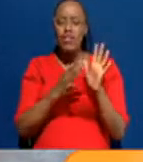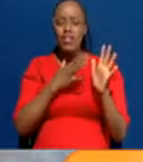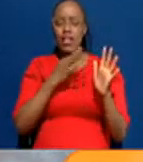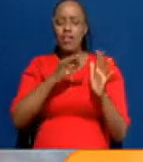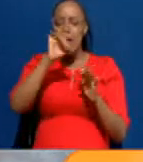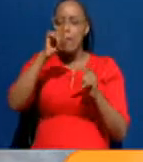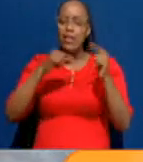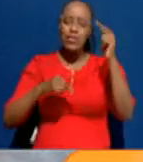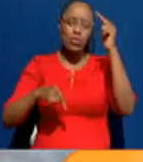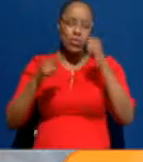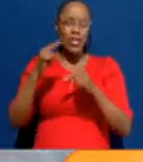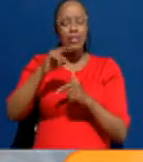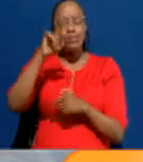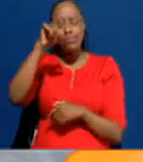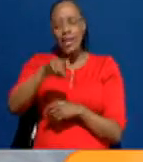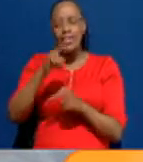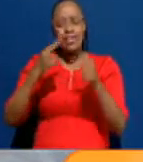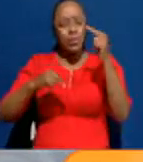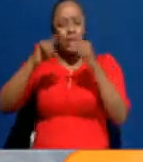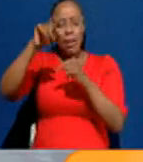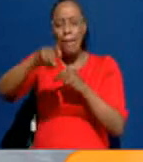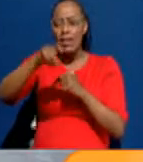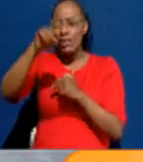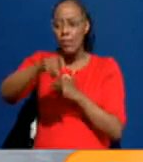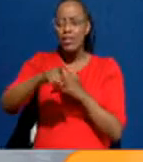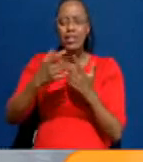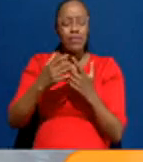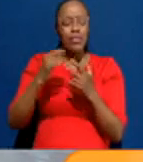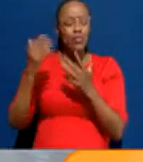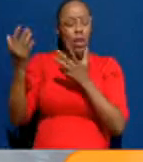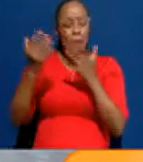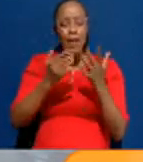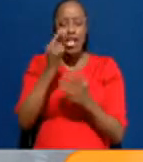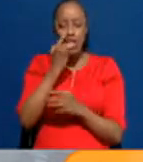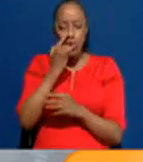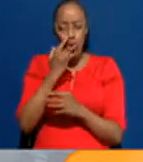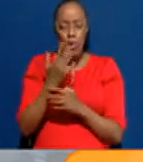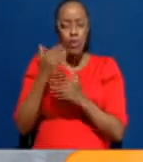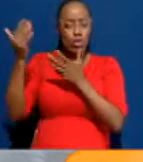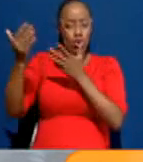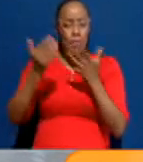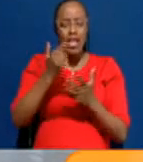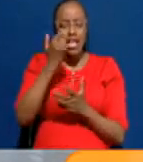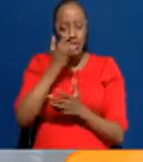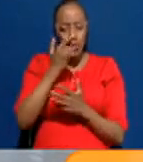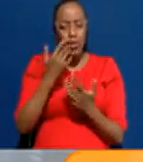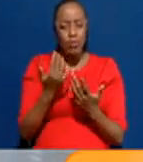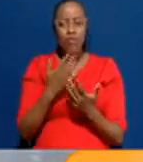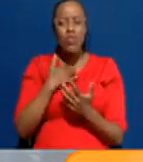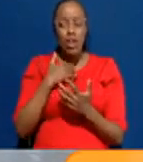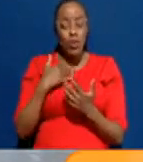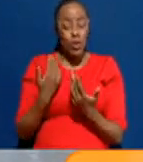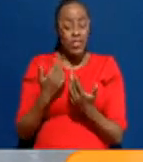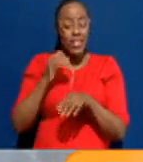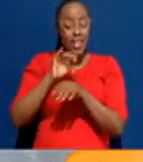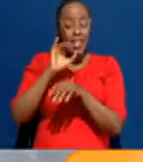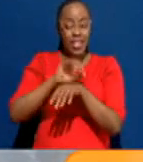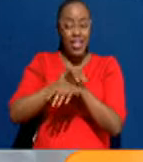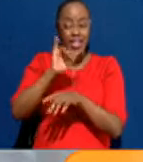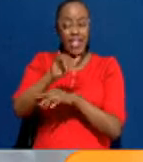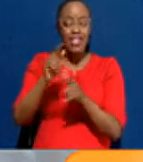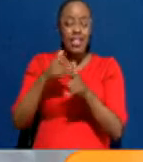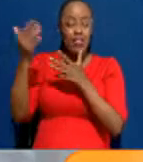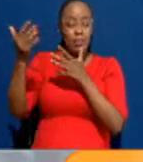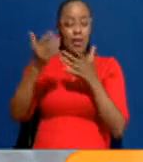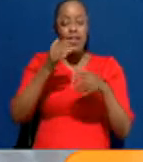win. Lazima to win. Lazima. Tulete nyumbani. Kabisa, bring it home. Bring it home. Yeah, we want to bring it home. Excellent. Nimeleta